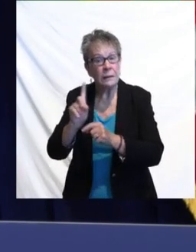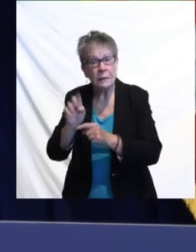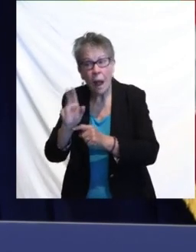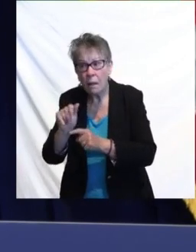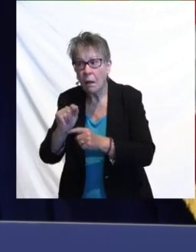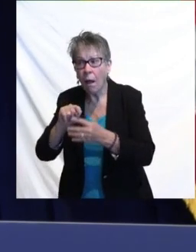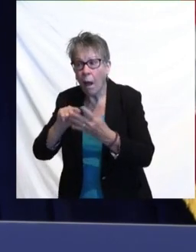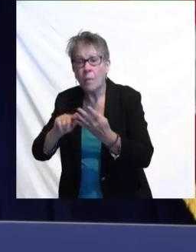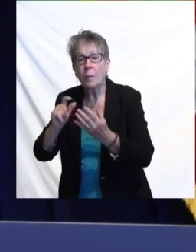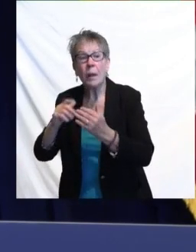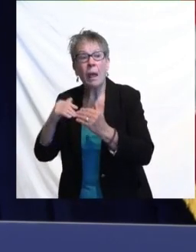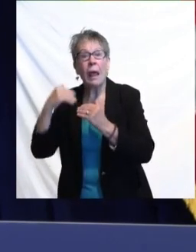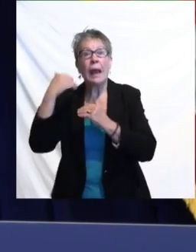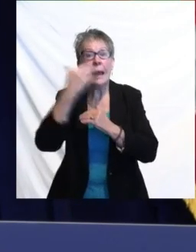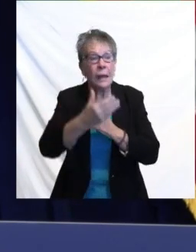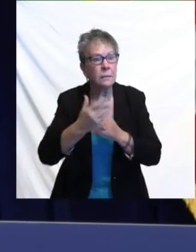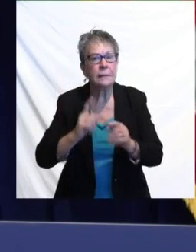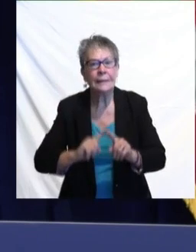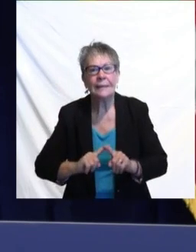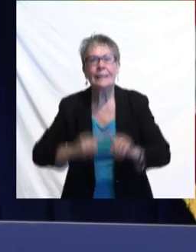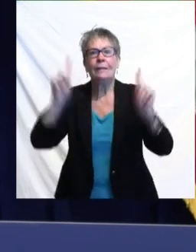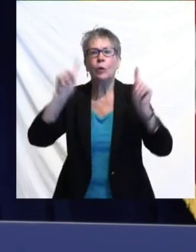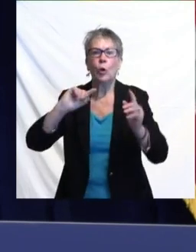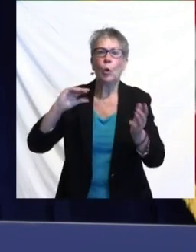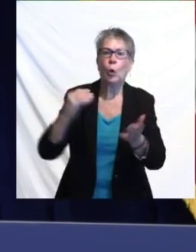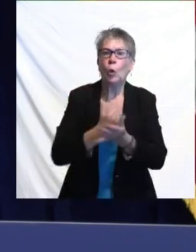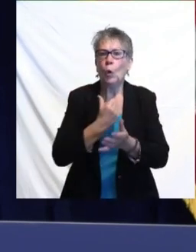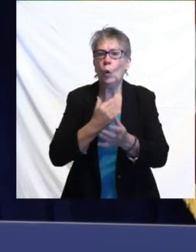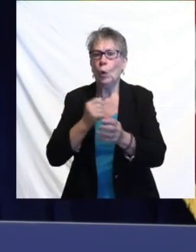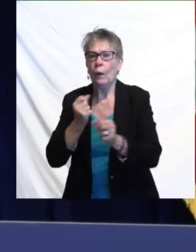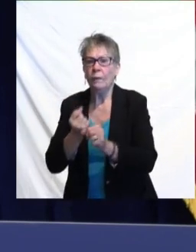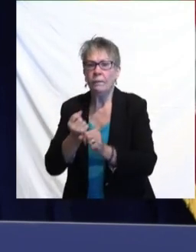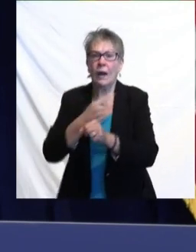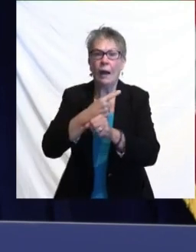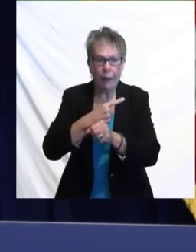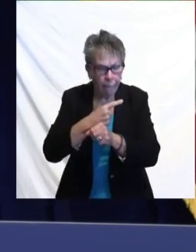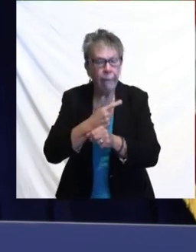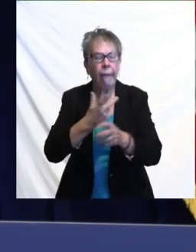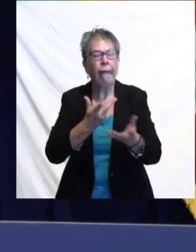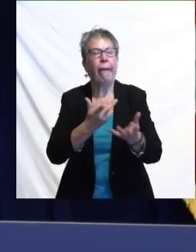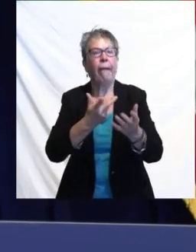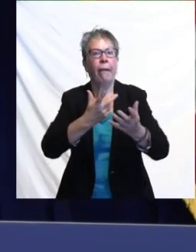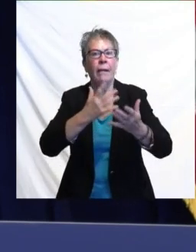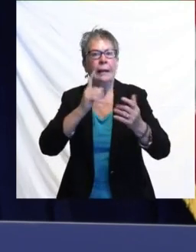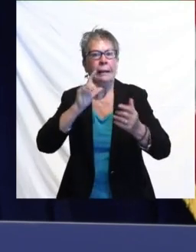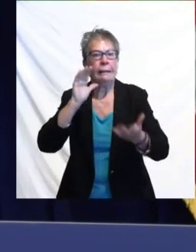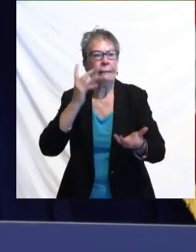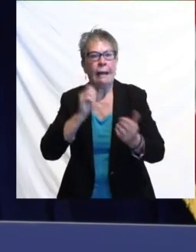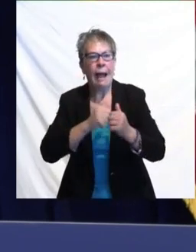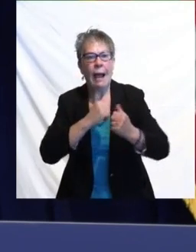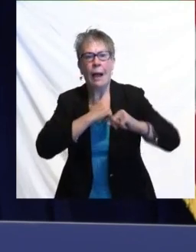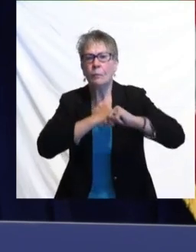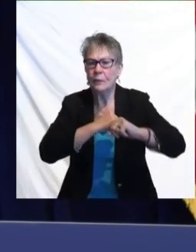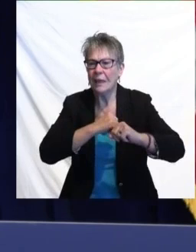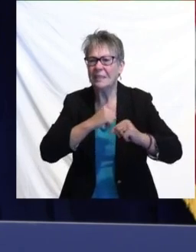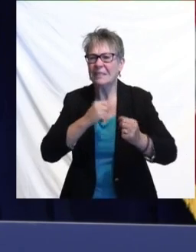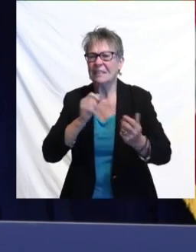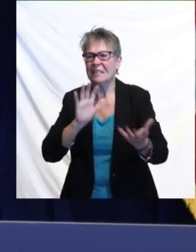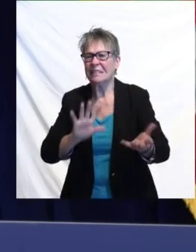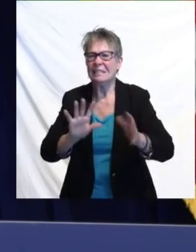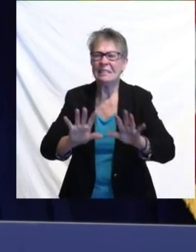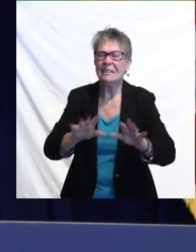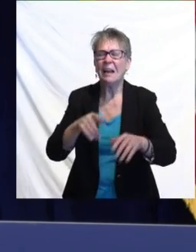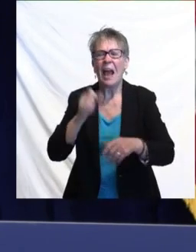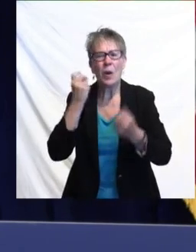your eligibility. I've shared some of them. If you are still in doubt, call our call center. If you have